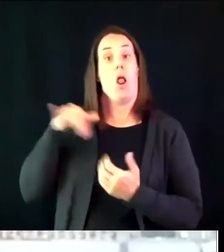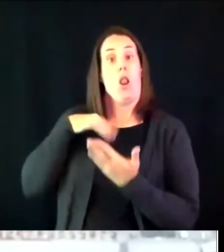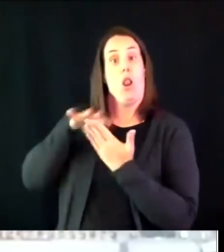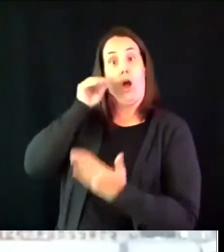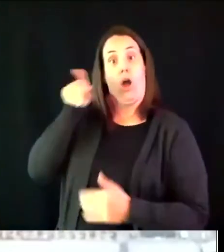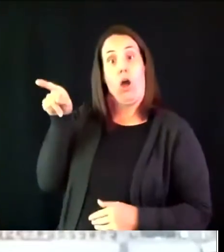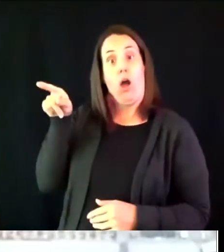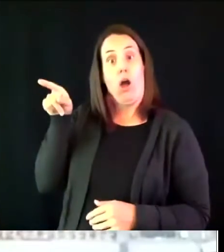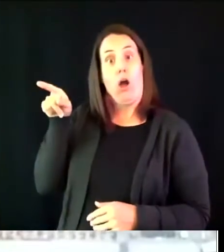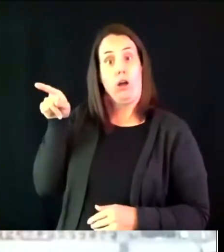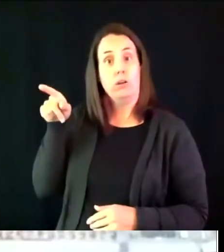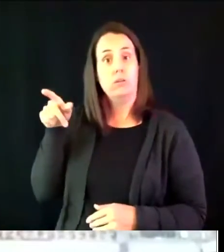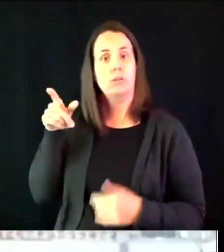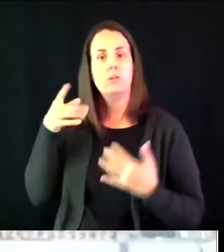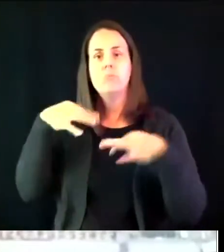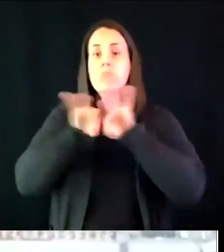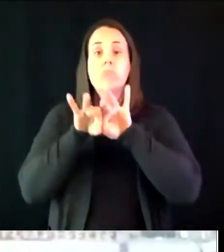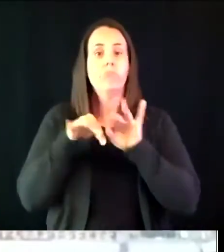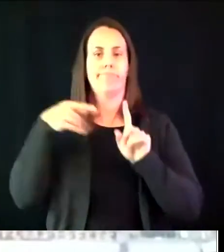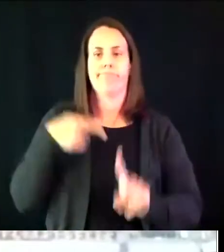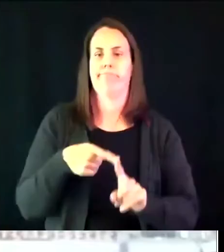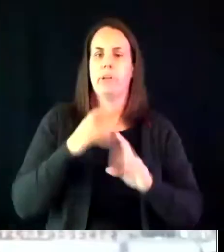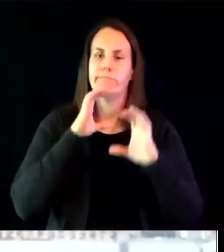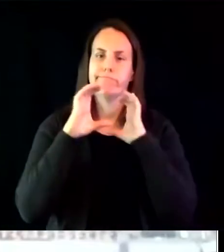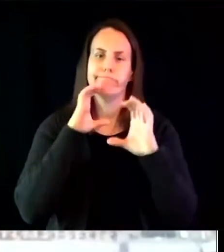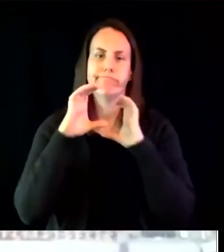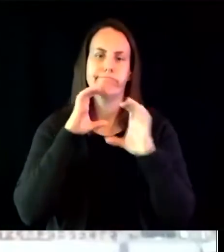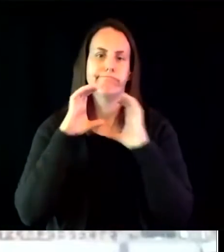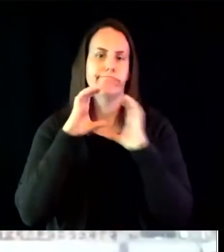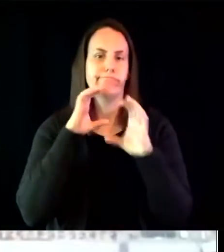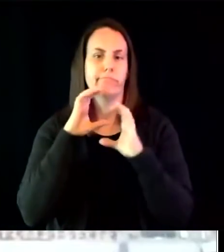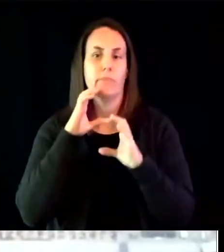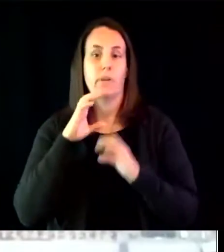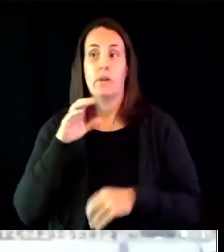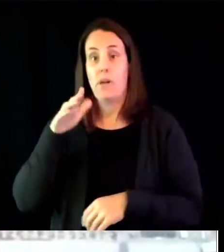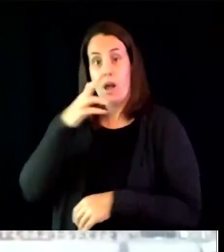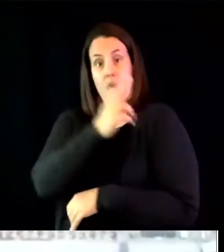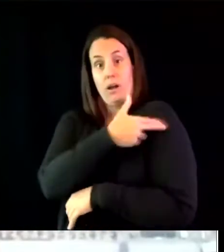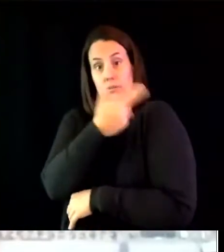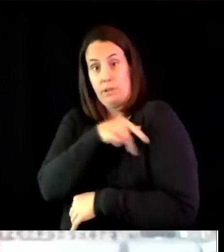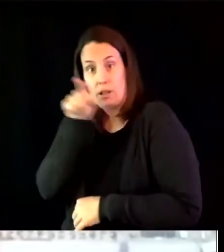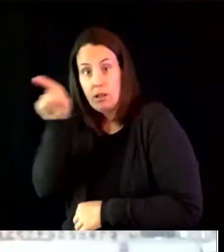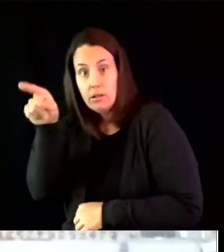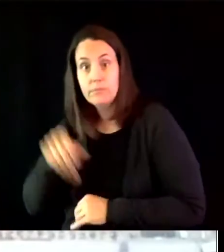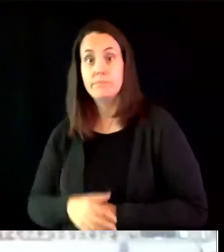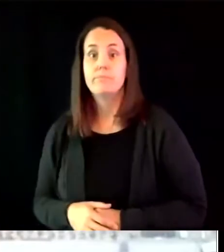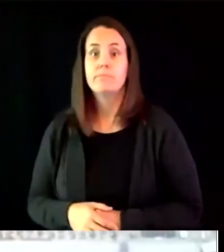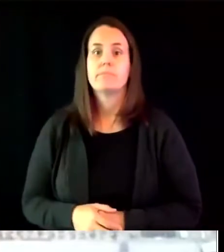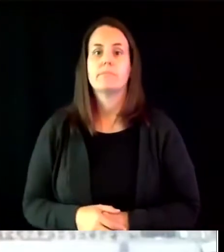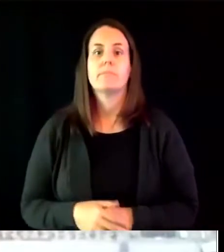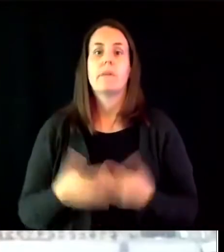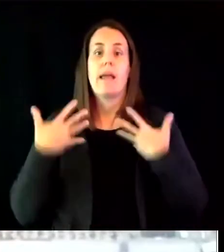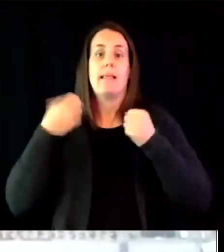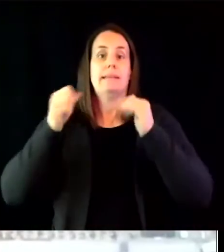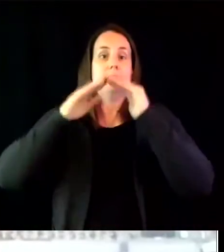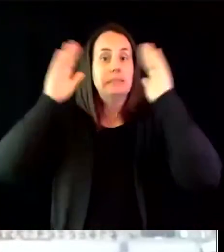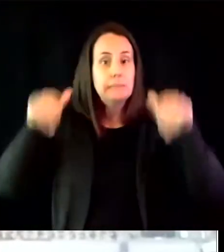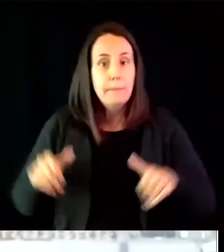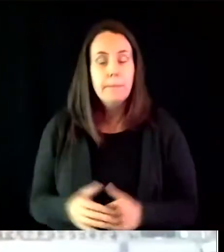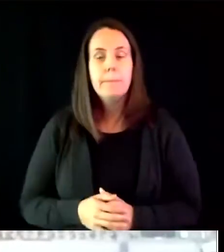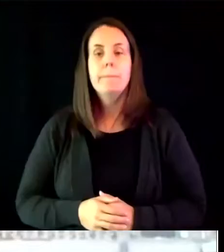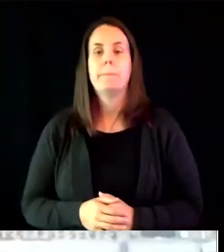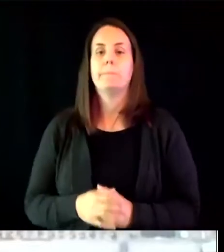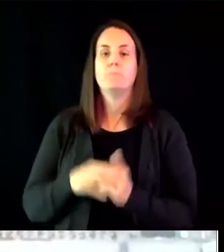communication. Communication with your hospitals, with your health systems, with your providers, with everyone.